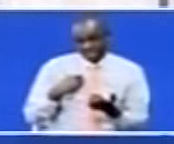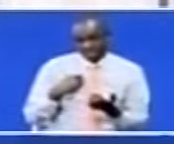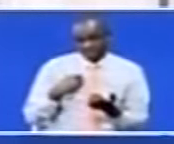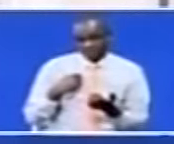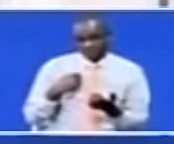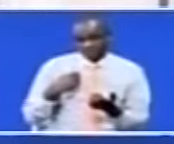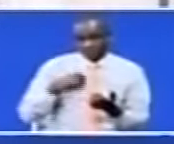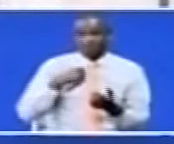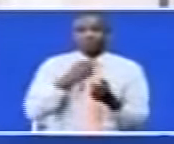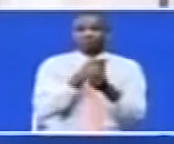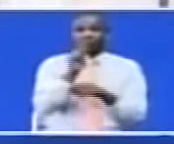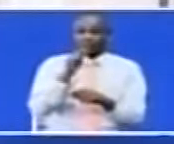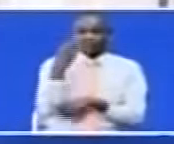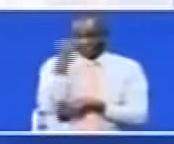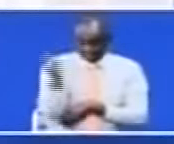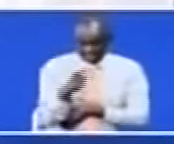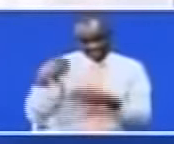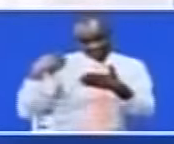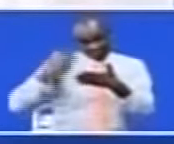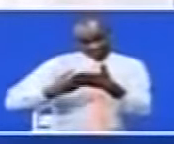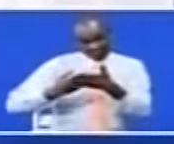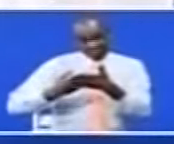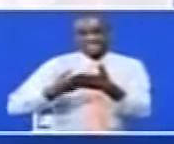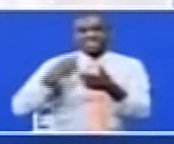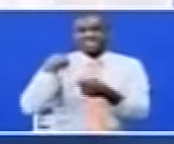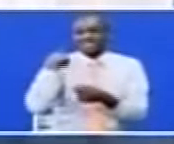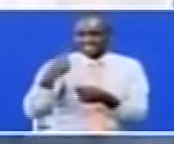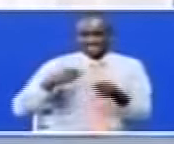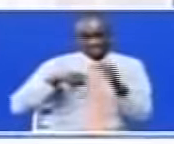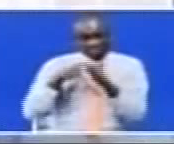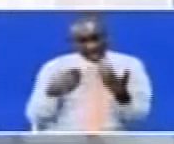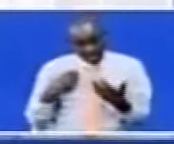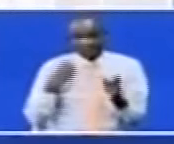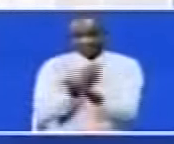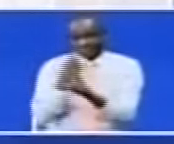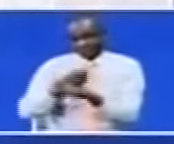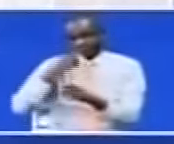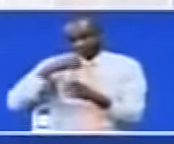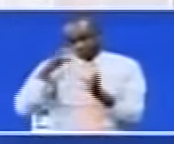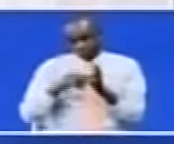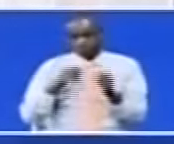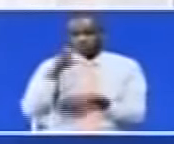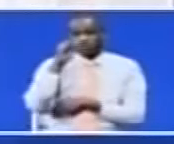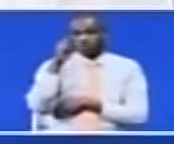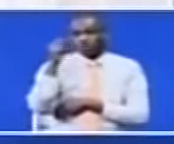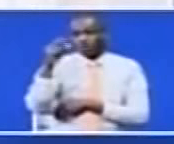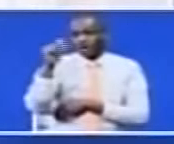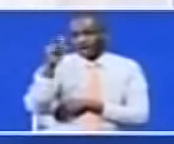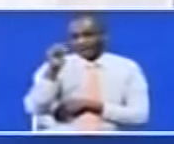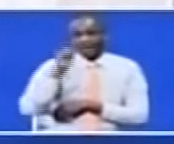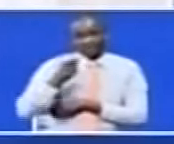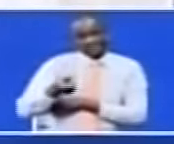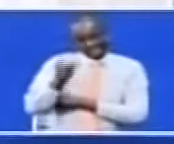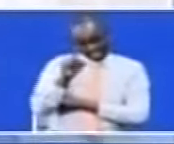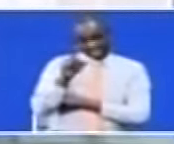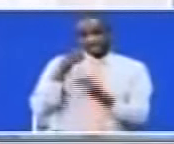30% during the last 3 months. The recent entry of brewing companies to use white sorghum for brewing has been